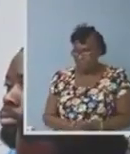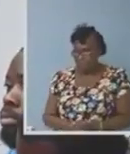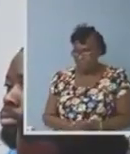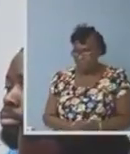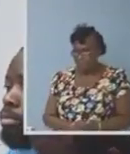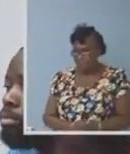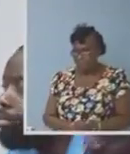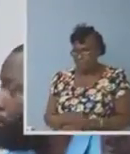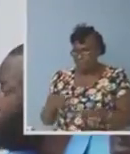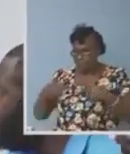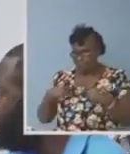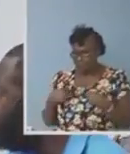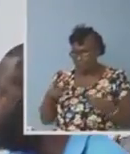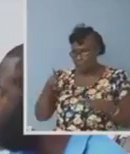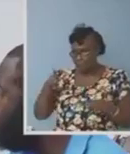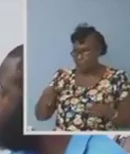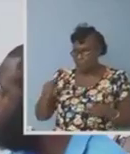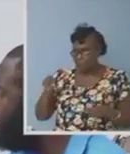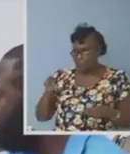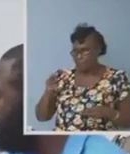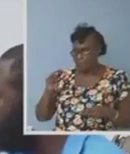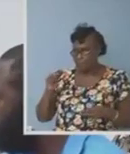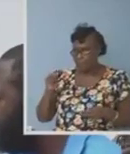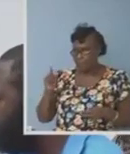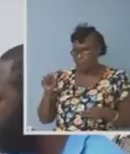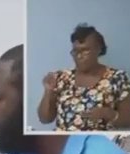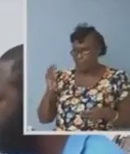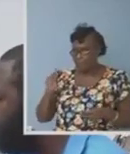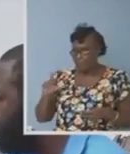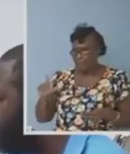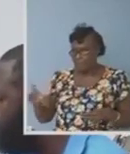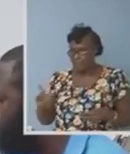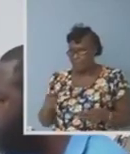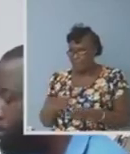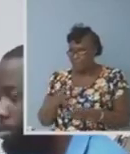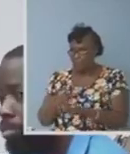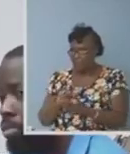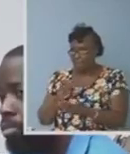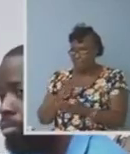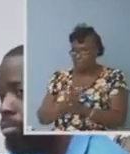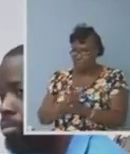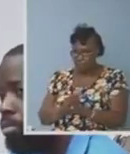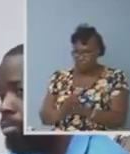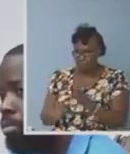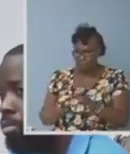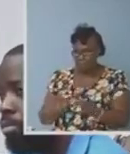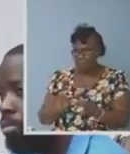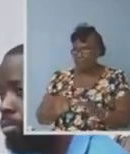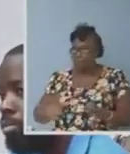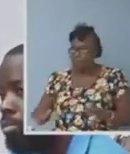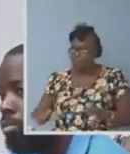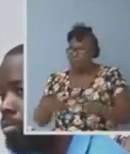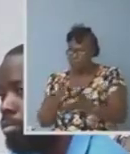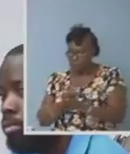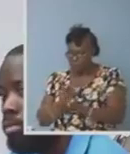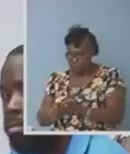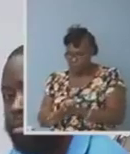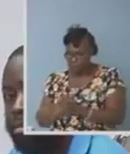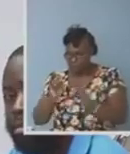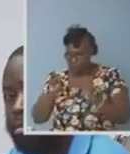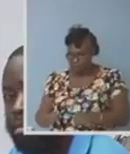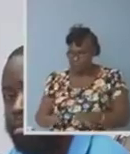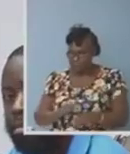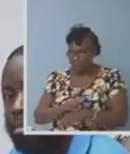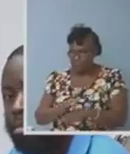equipment or machine, where students when students return to school, they will be able to